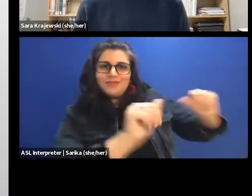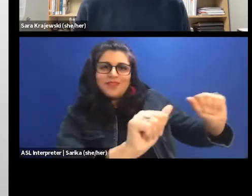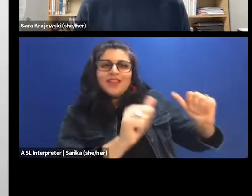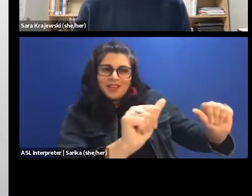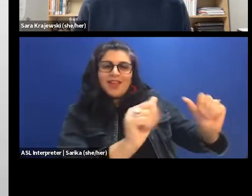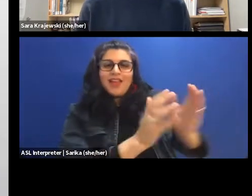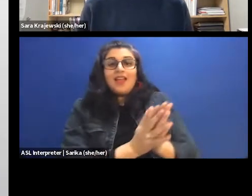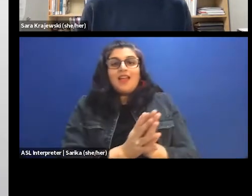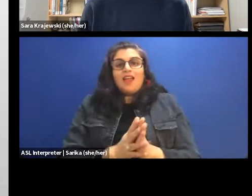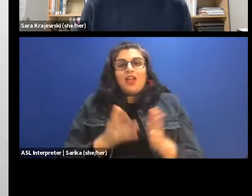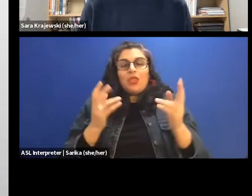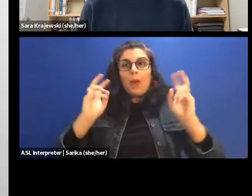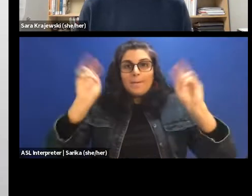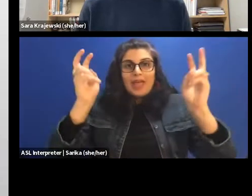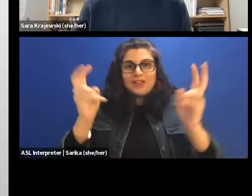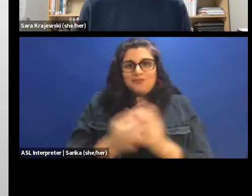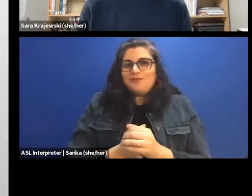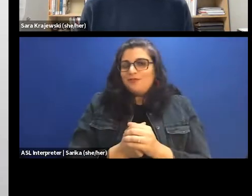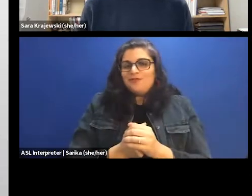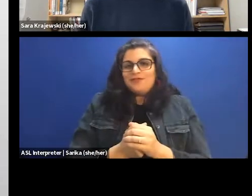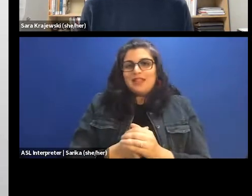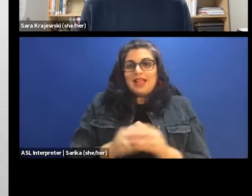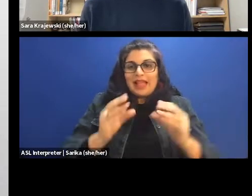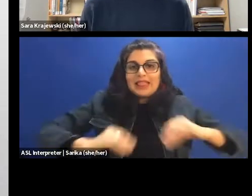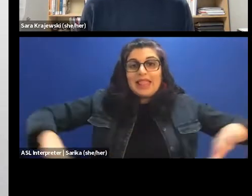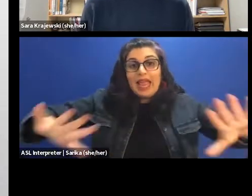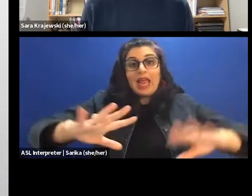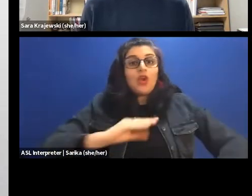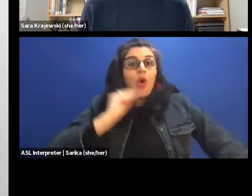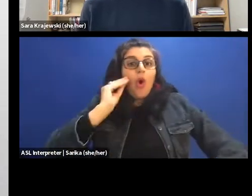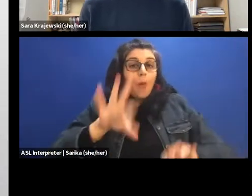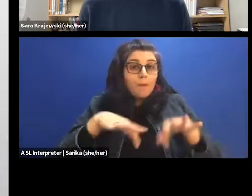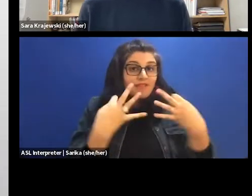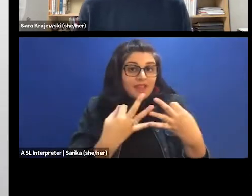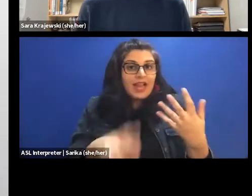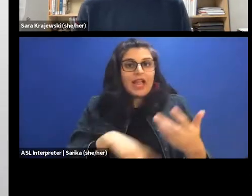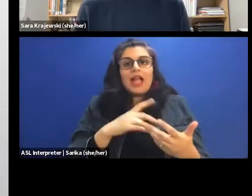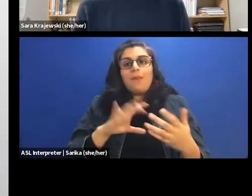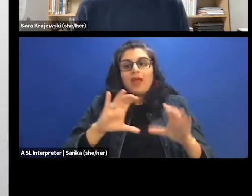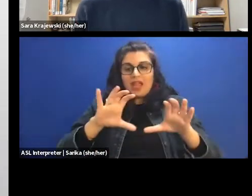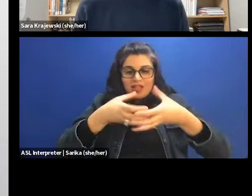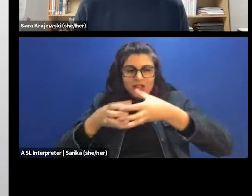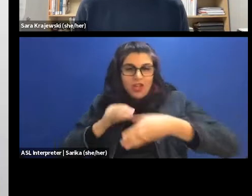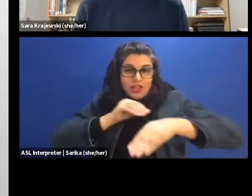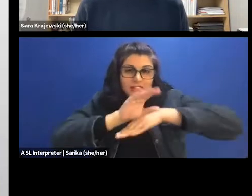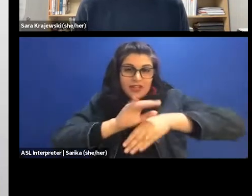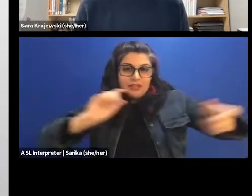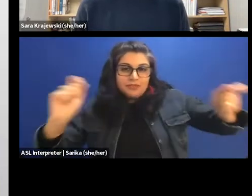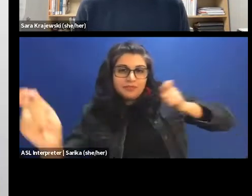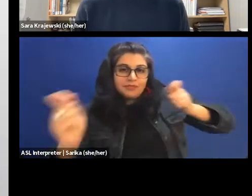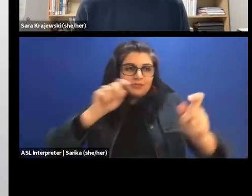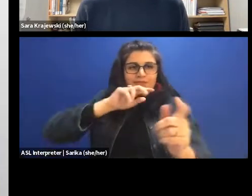major themes in the exhibition like land, home, and family, circles of influence, shifting